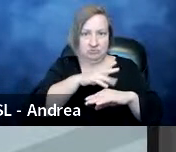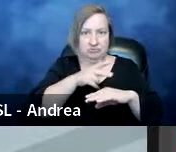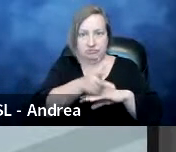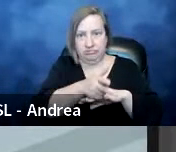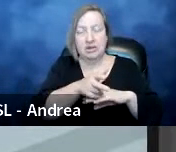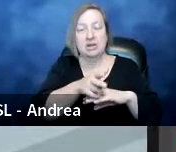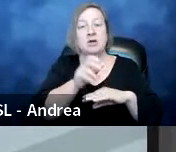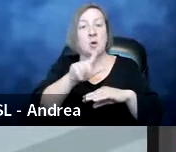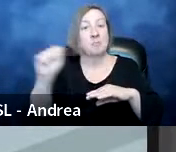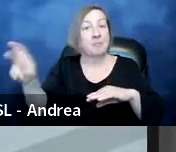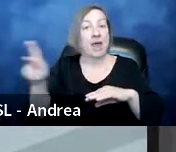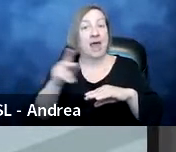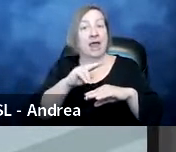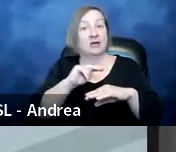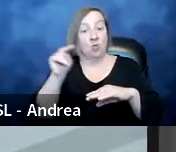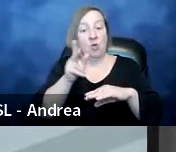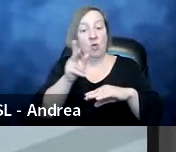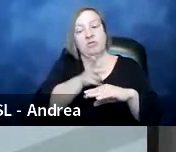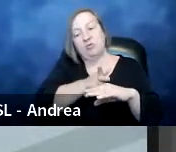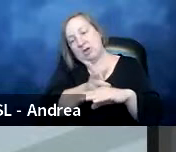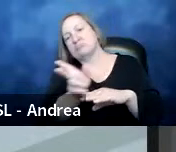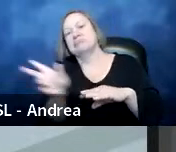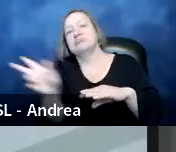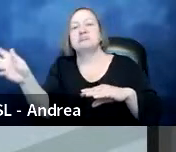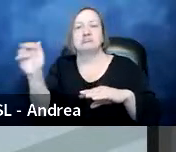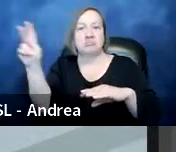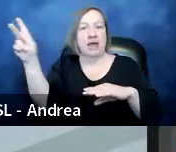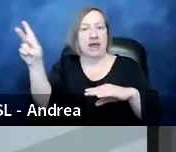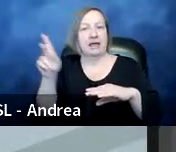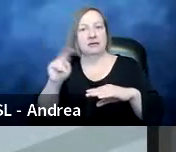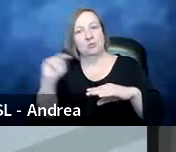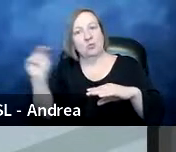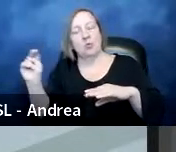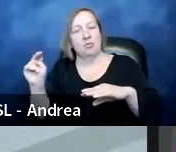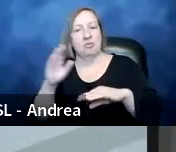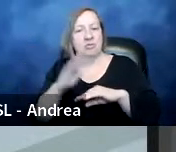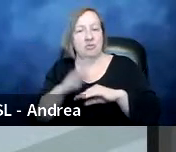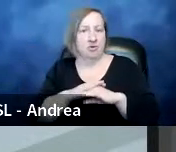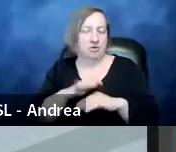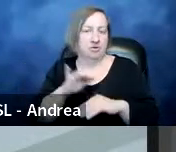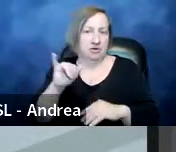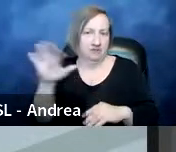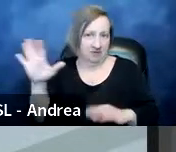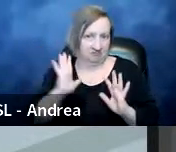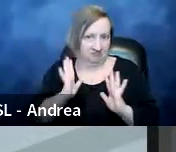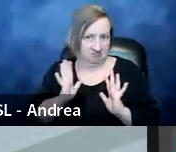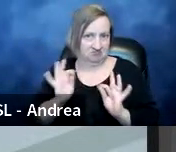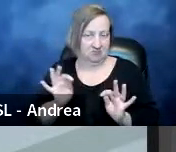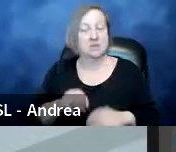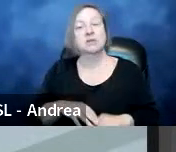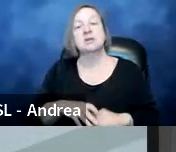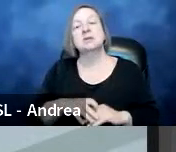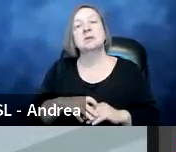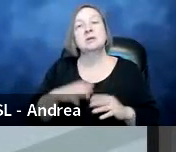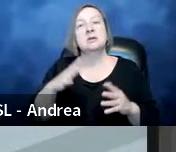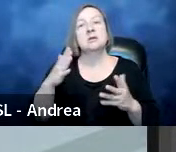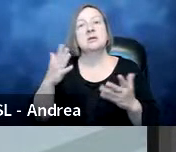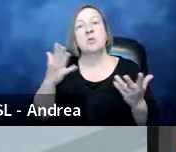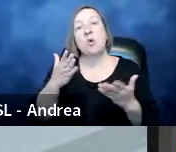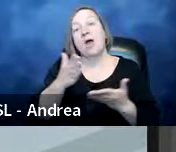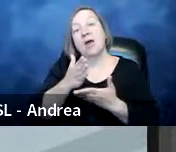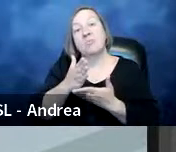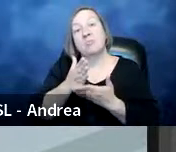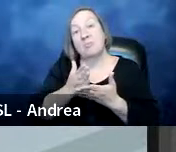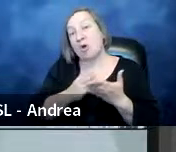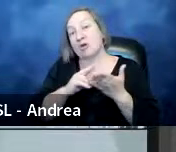back north, take the northbound on ramp in the opposite direction, get on northbound. The part that's partial is the